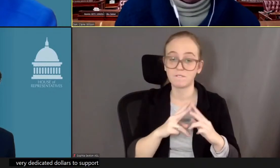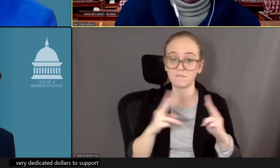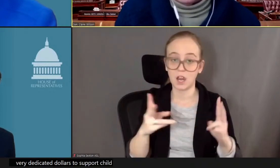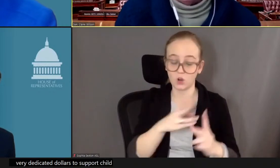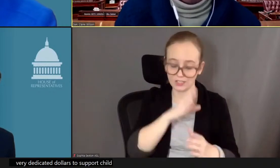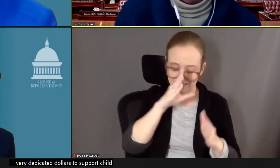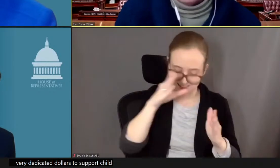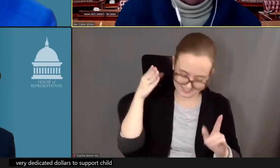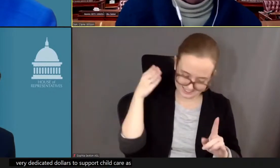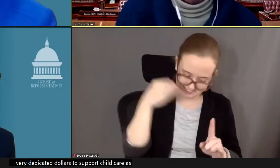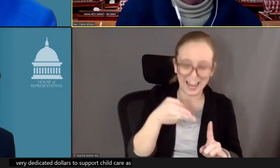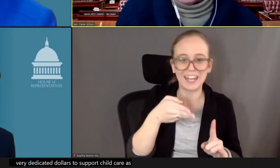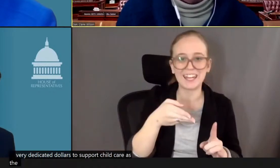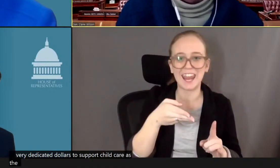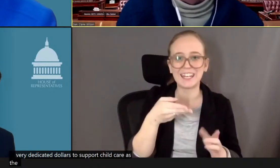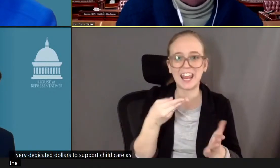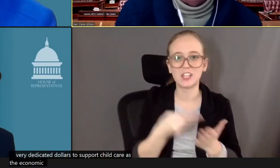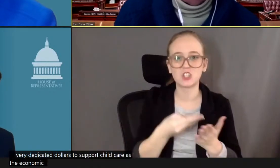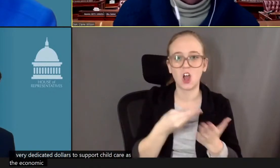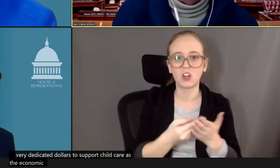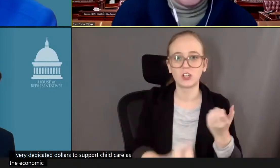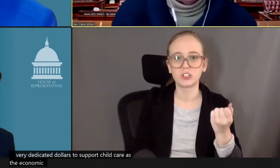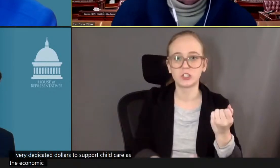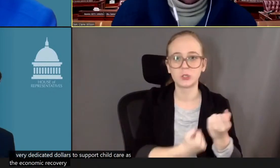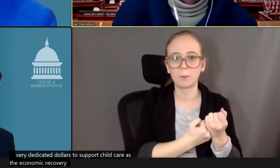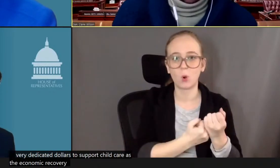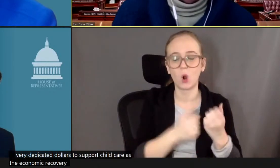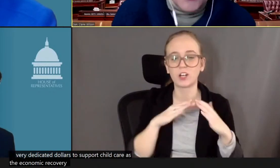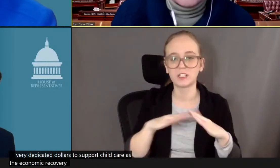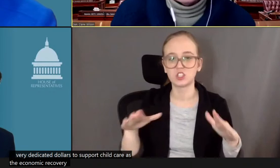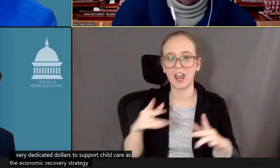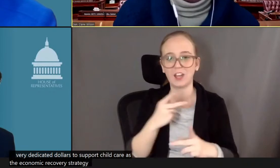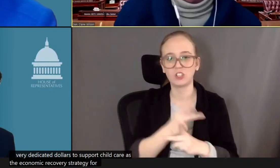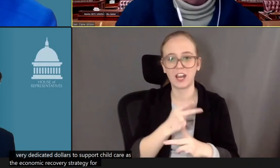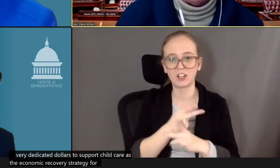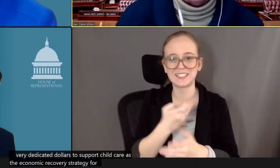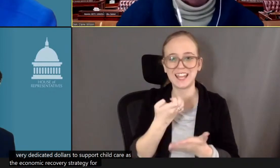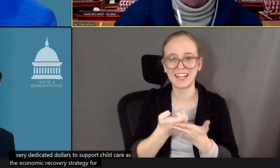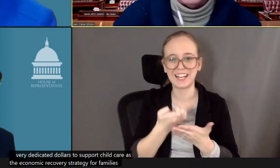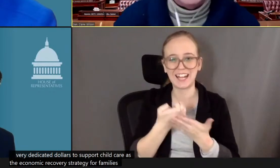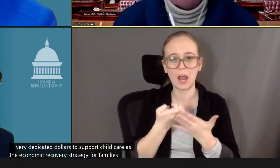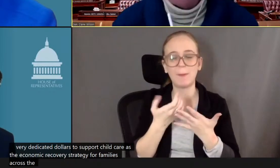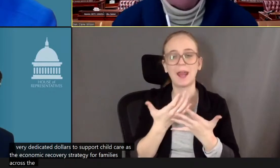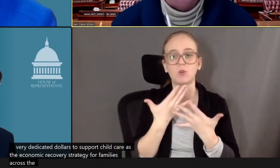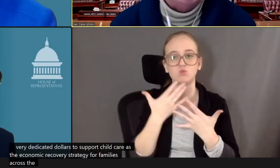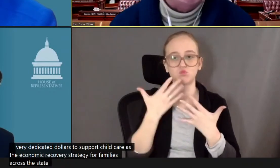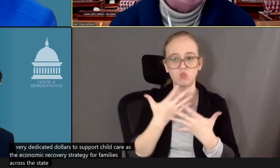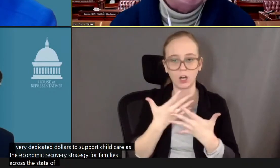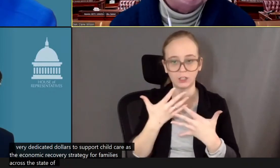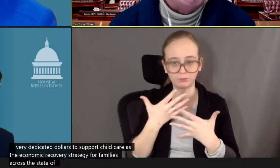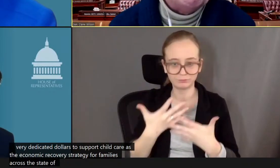the economic recovery strategy for families across the state of Washington.